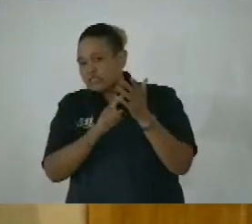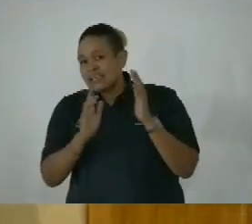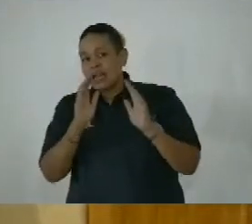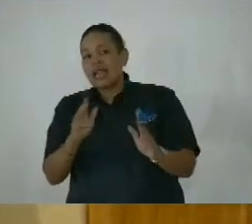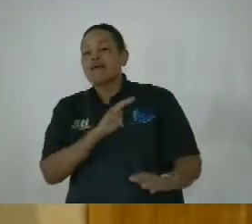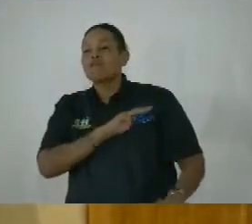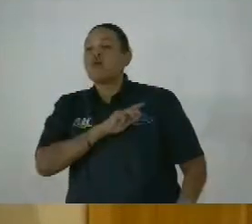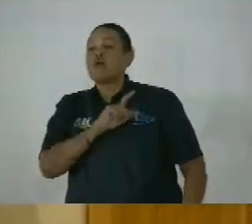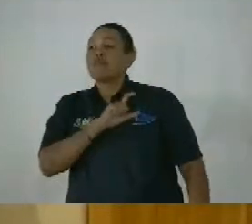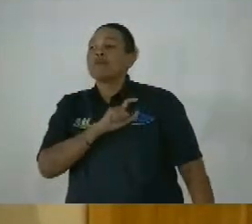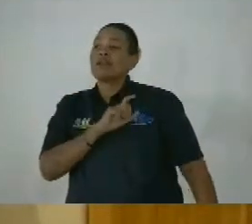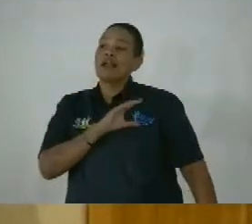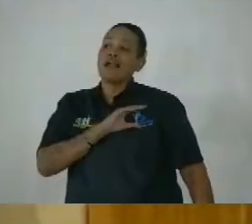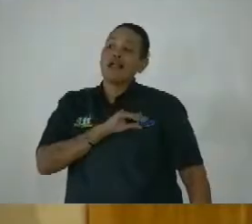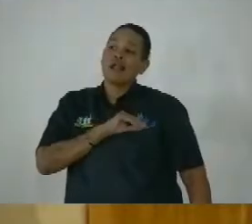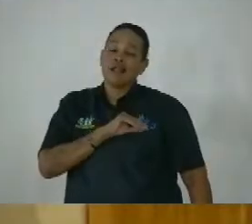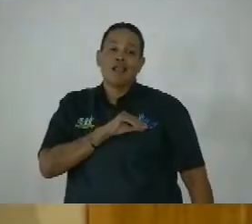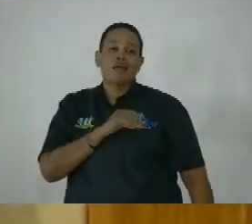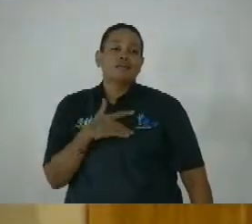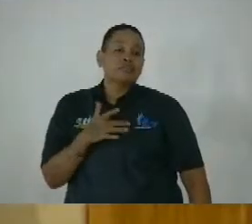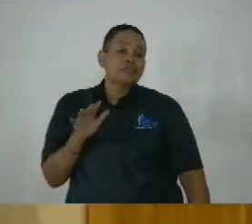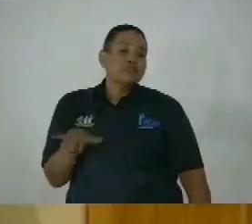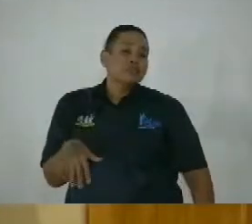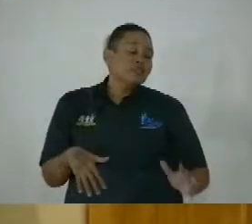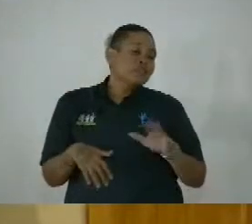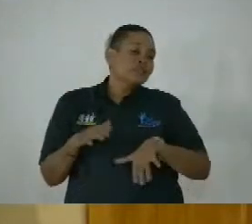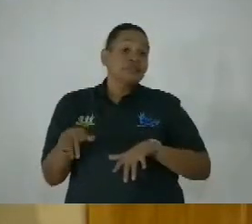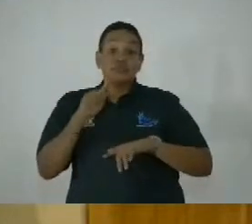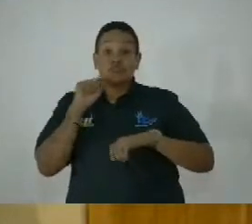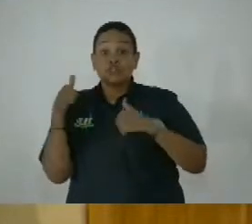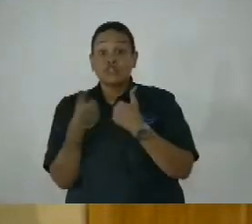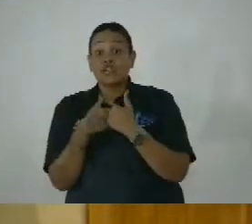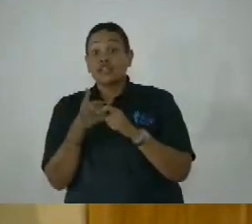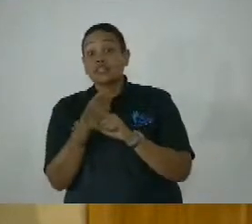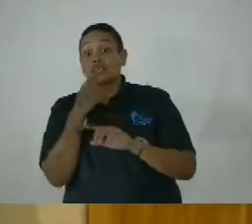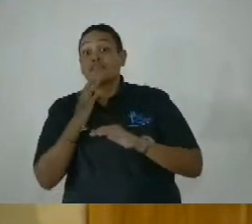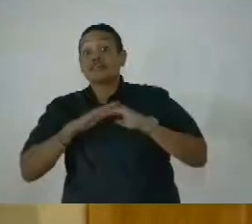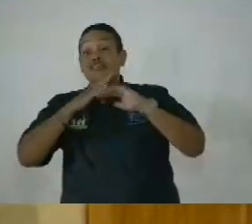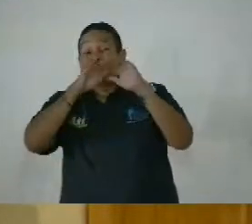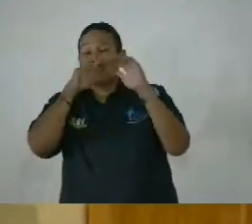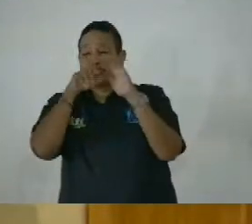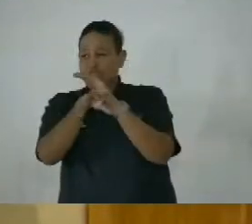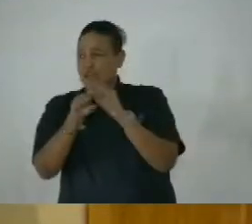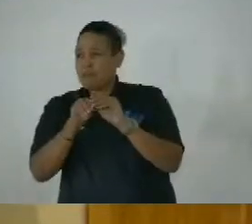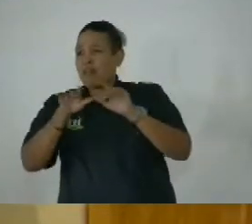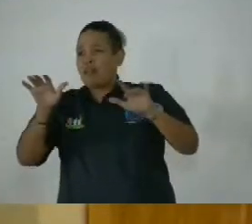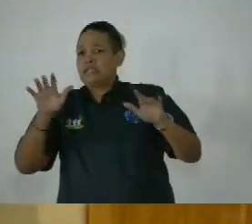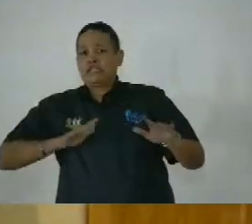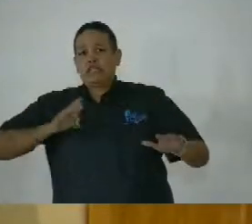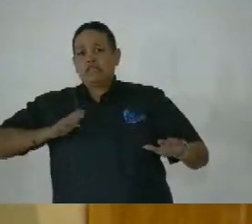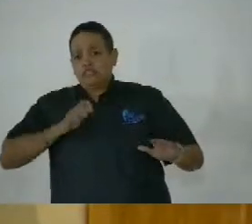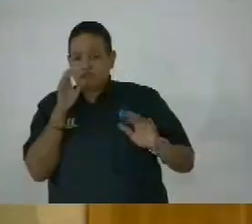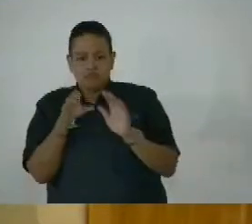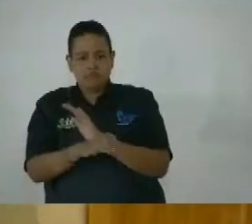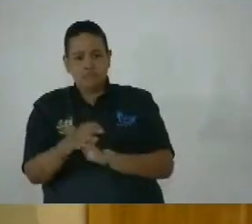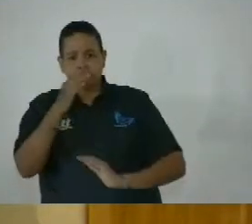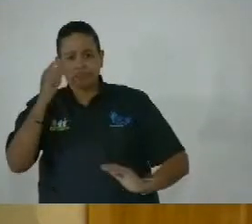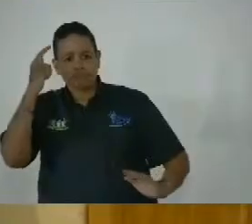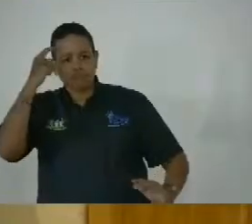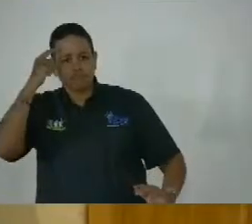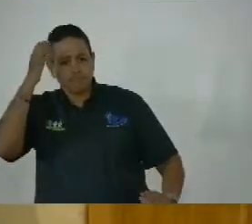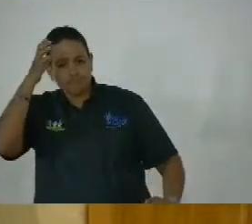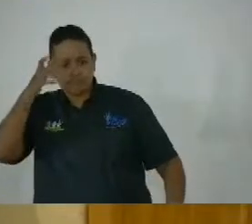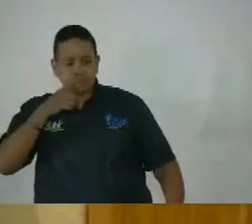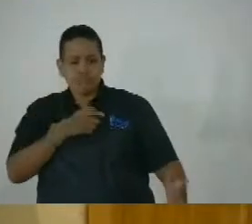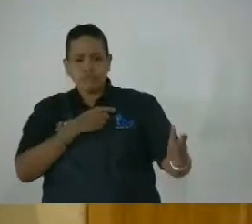our police force at an all-time low. And the challenge of increasing criminals, the sophistication of criminals who had high-powered